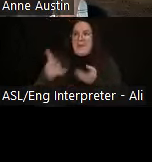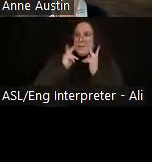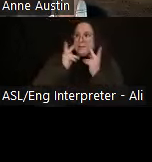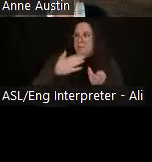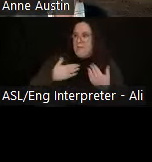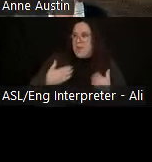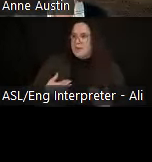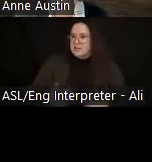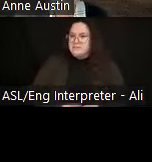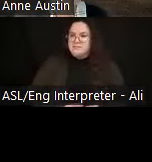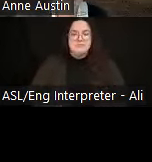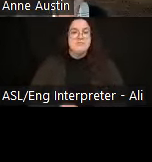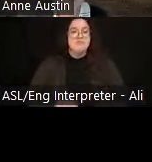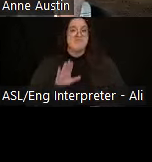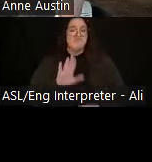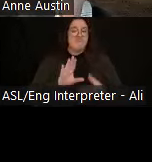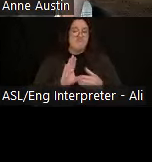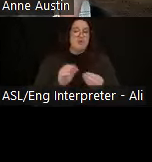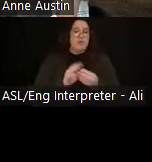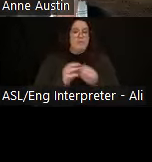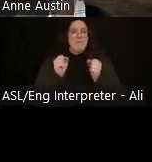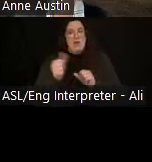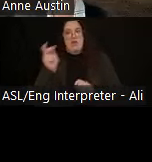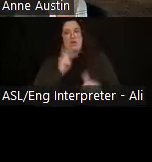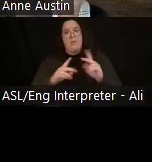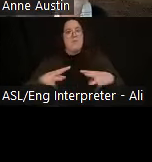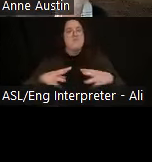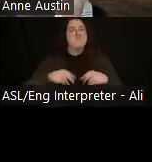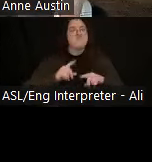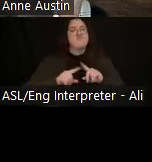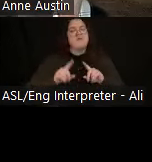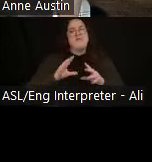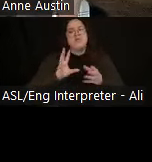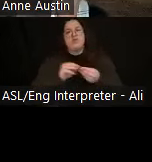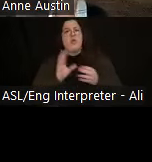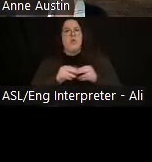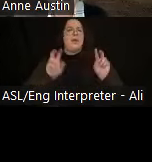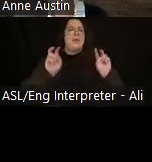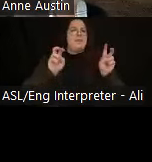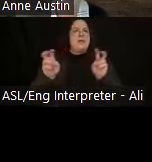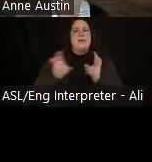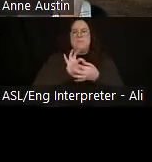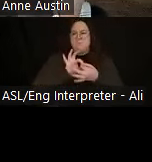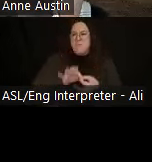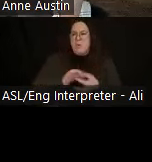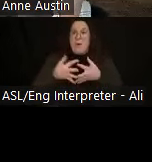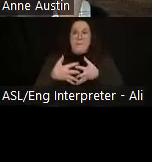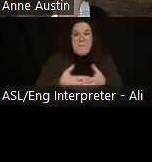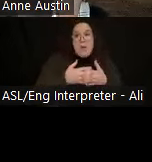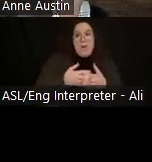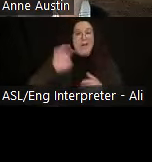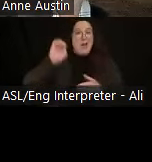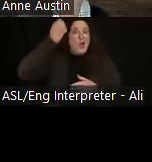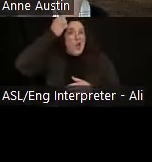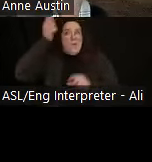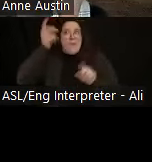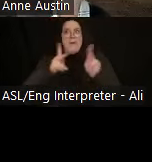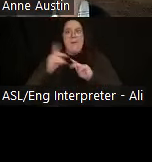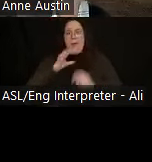Her story and many others adopted these similar themes that keyed in on American and European